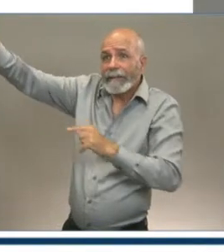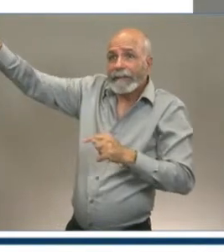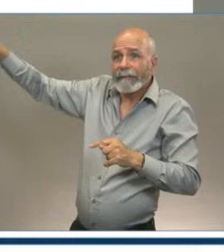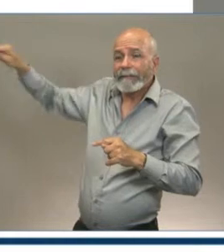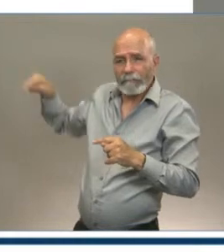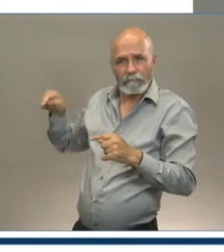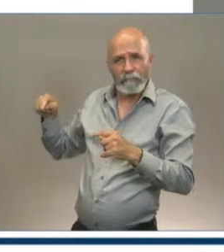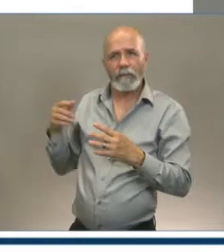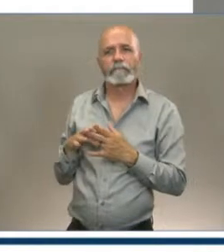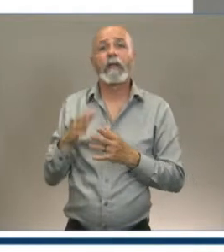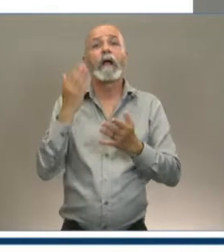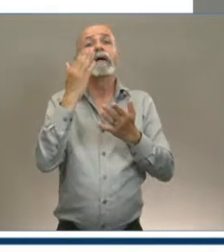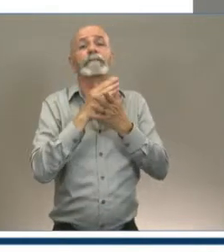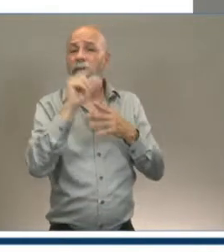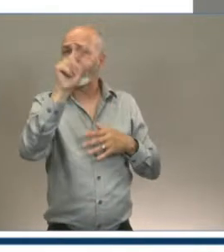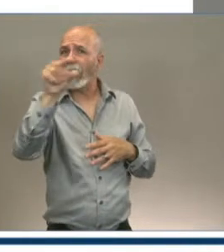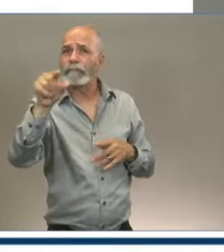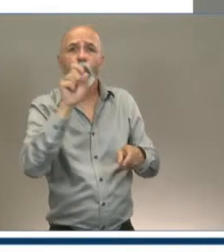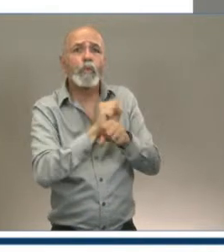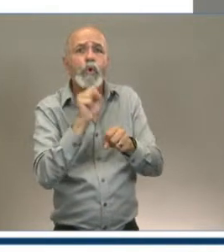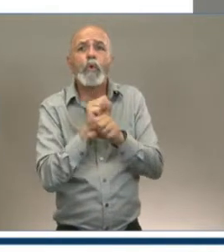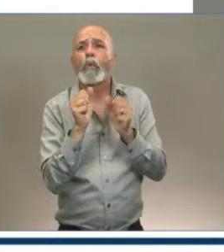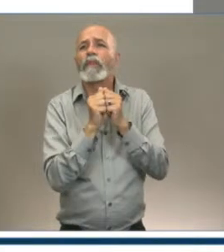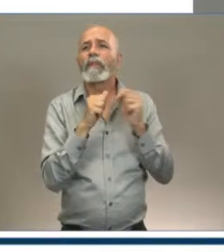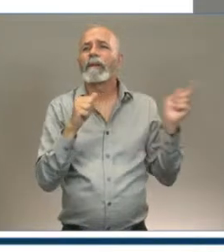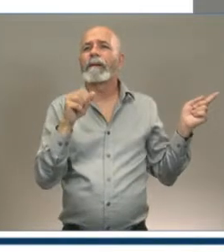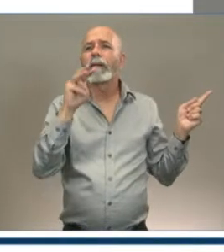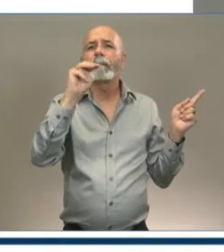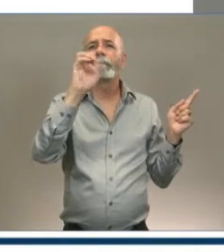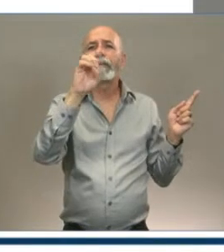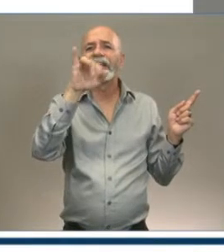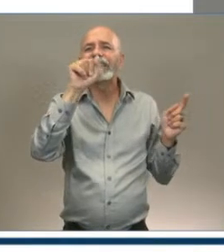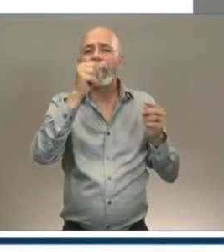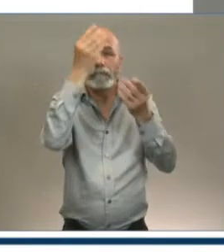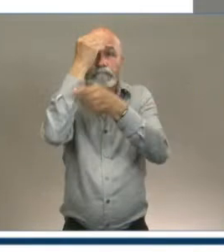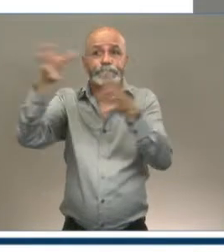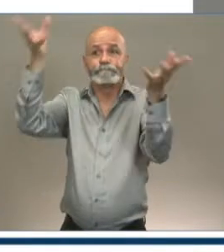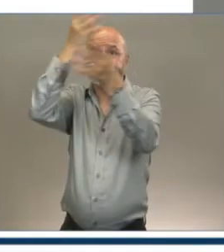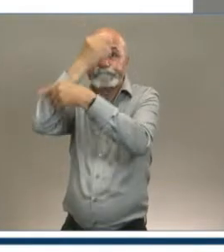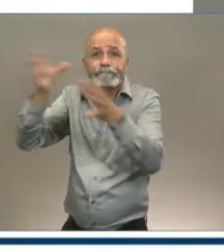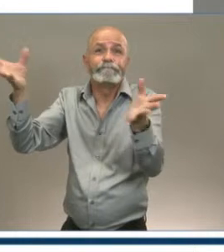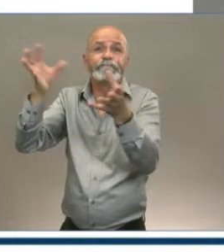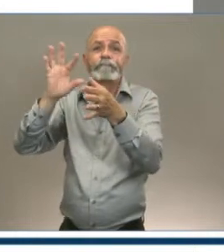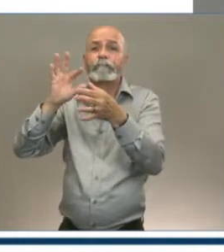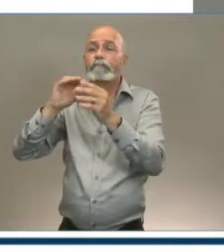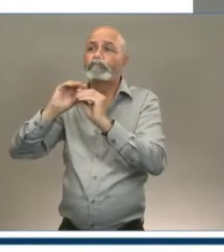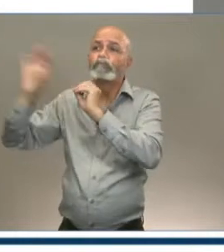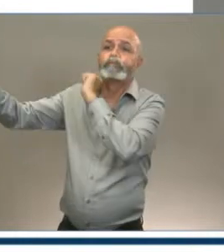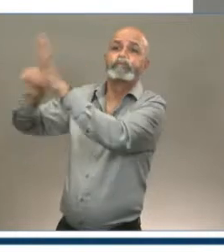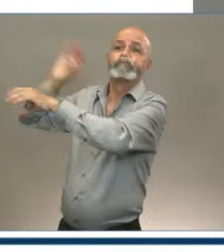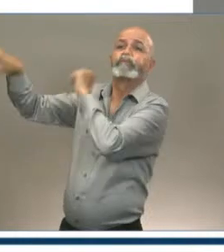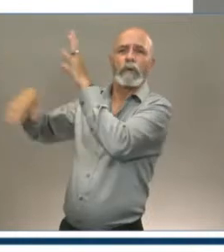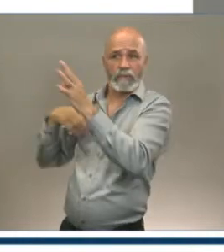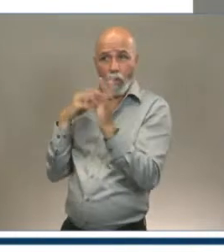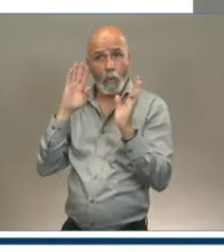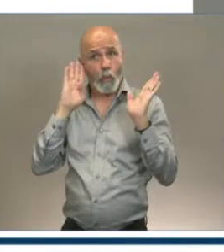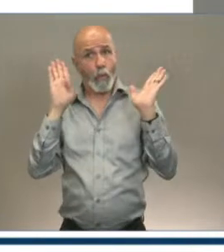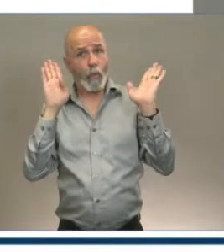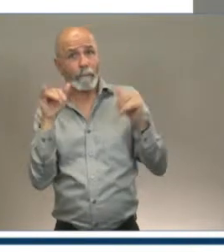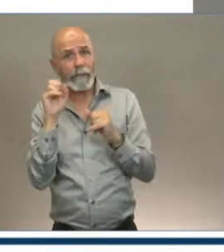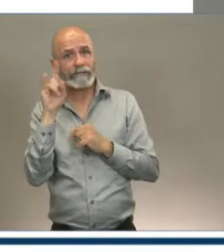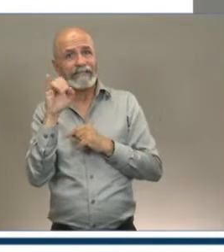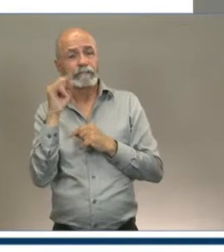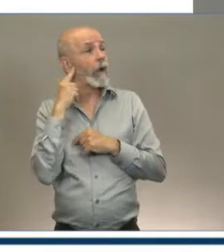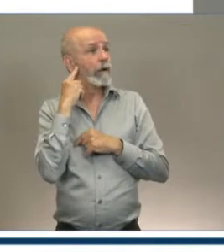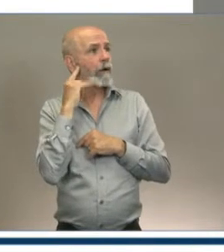local media. So I hope everybody, especially in the Sydney area, is hearing this. And we really need people to come out